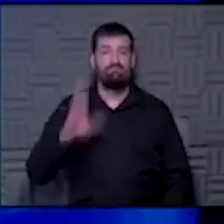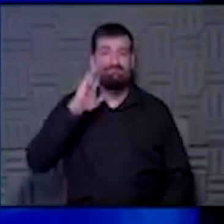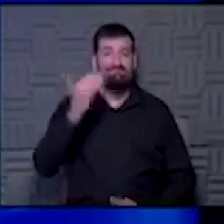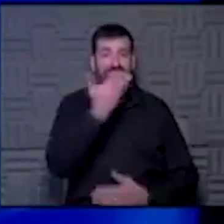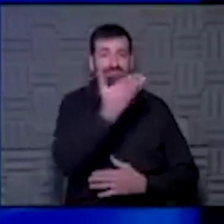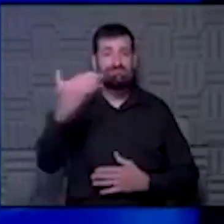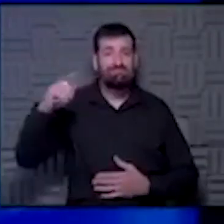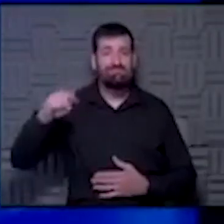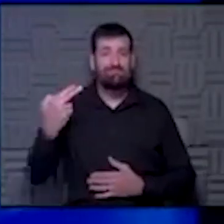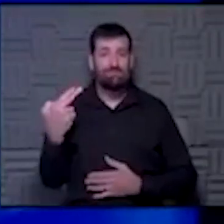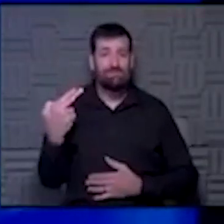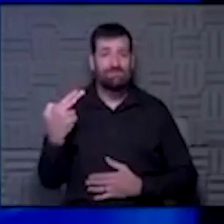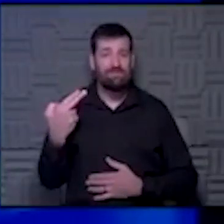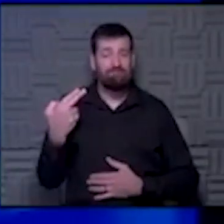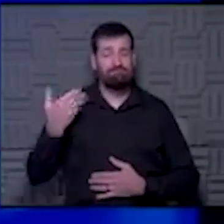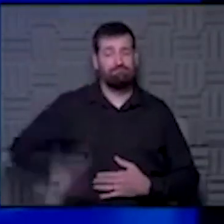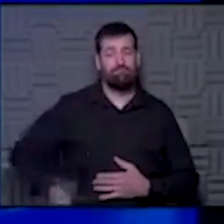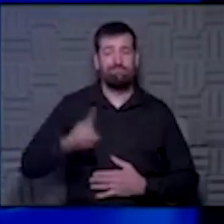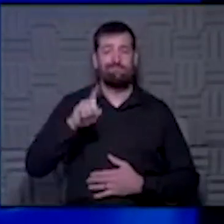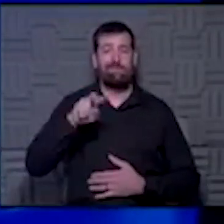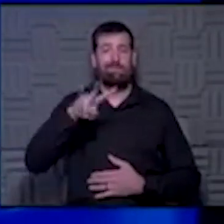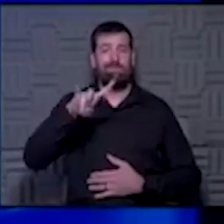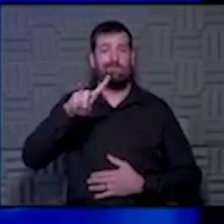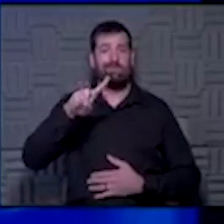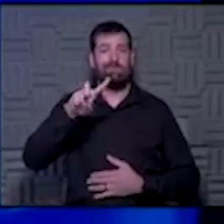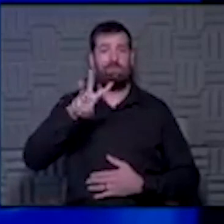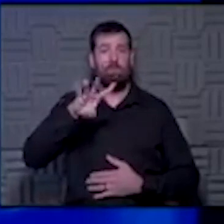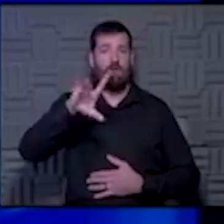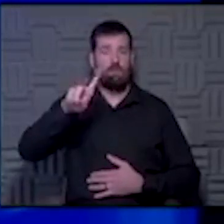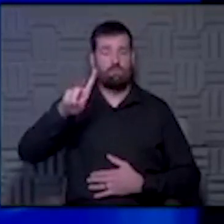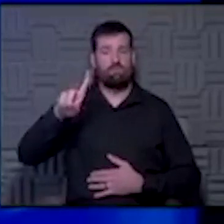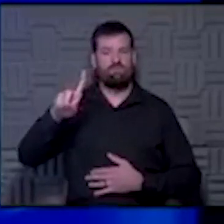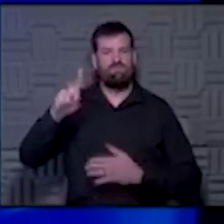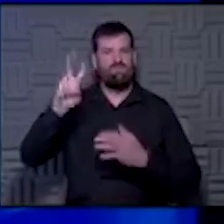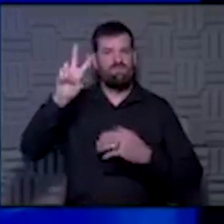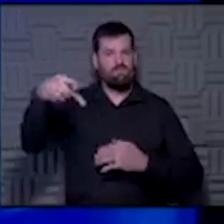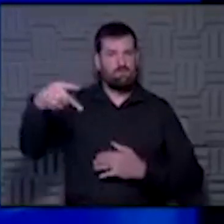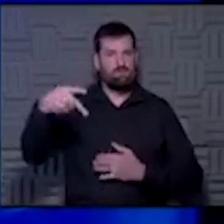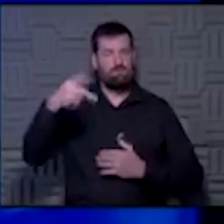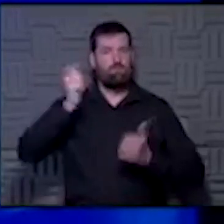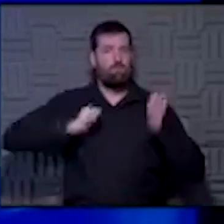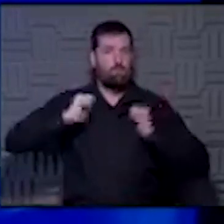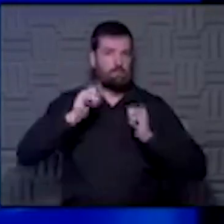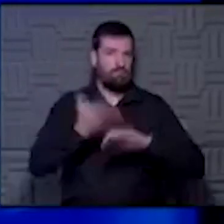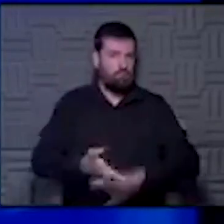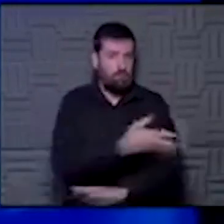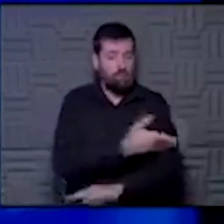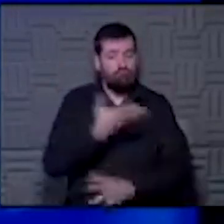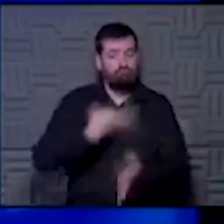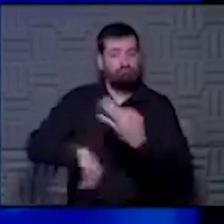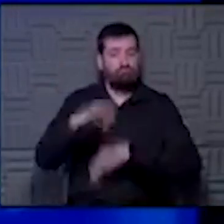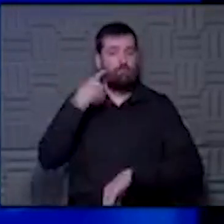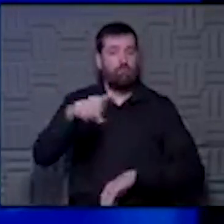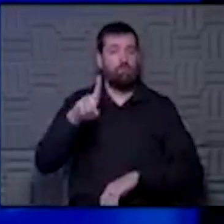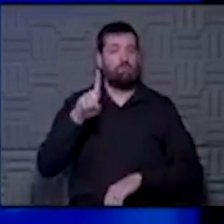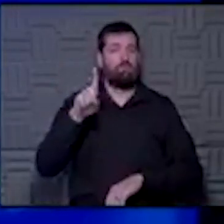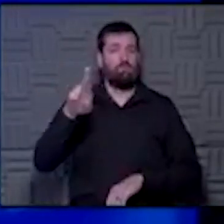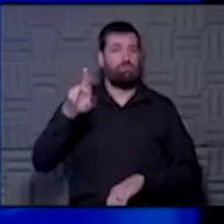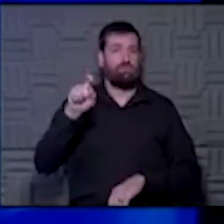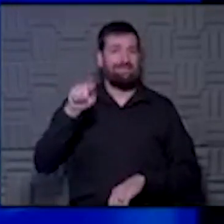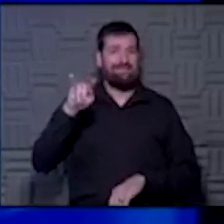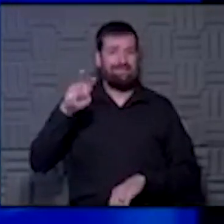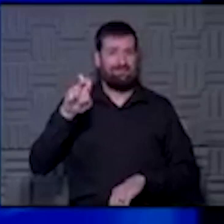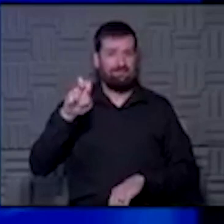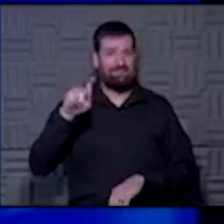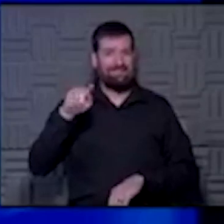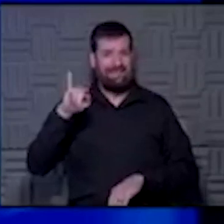Good Thursday morning, everyone. I'm Dr. David Wild, Vice President of Performance Improvement, filling in for Dr. Steve Stites here this morning, our Chief Medical